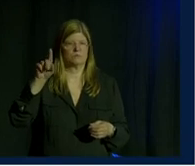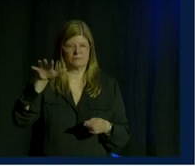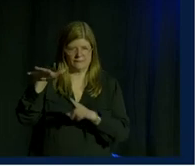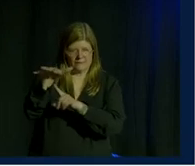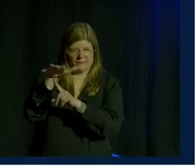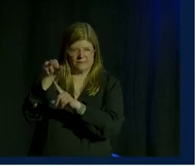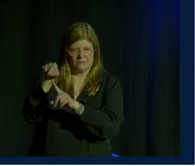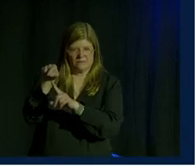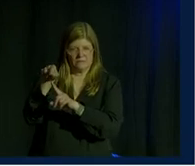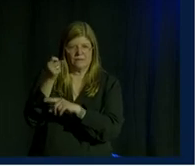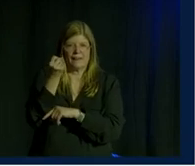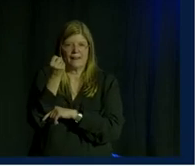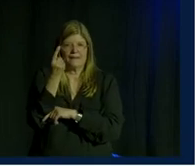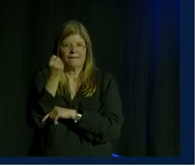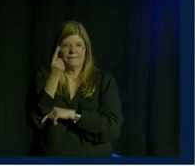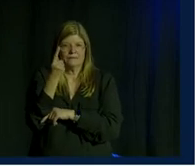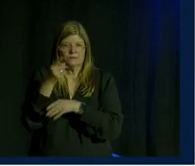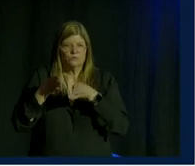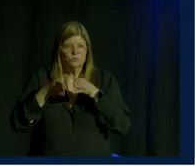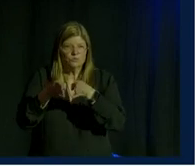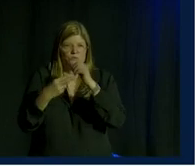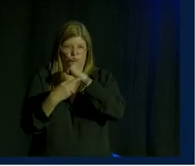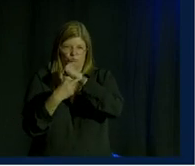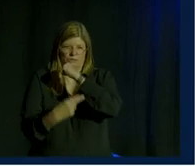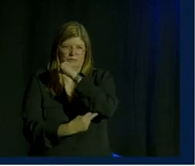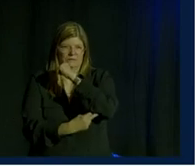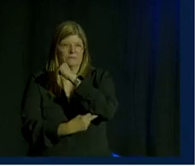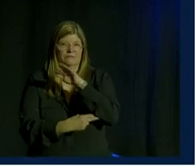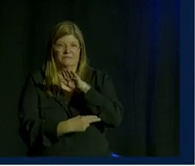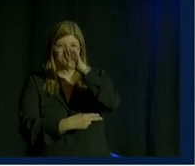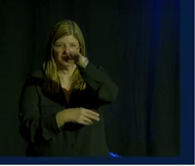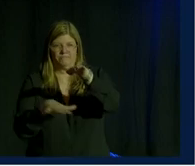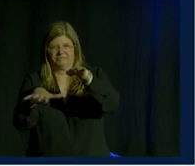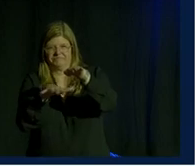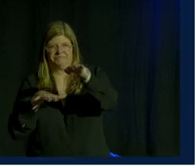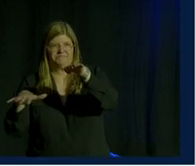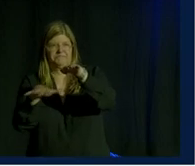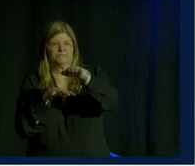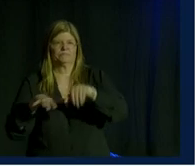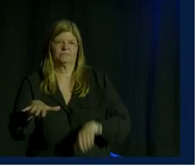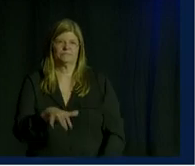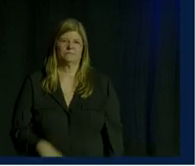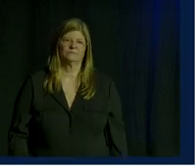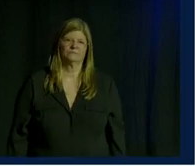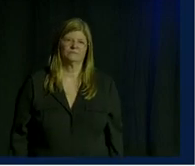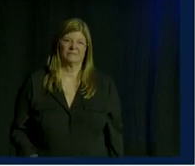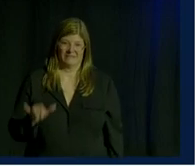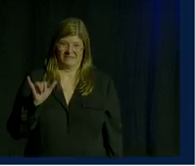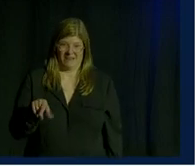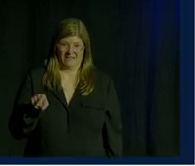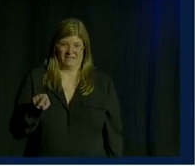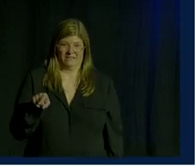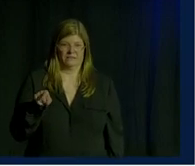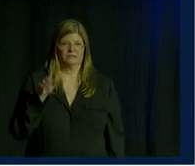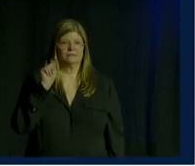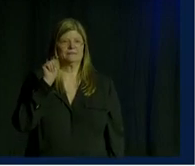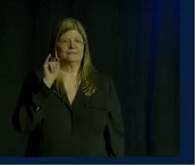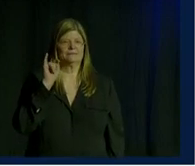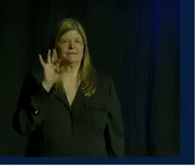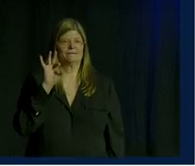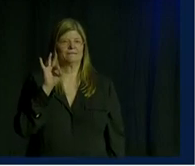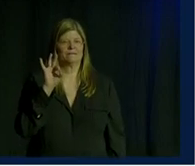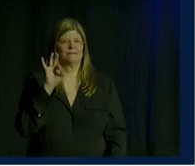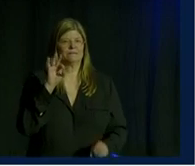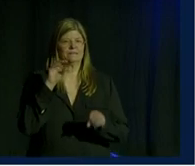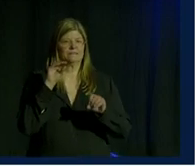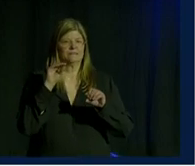from Reunion Square, which was made possible with Ward 8's first tax increment financing, TIF, investment. The project should include